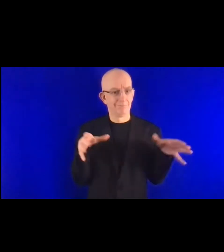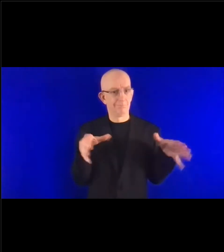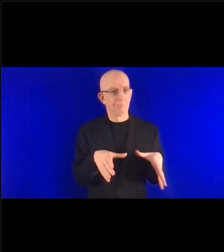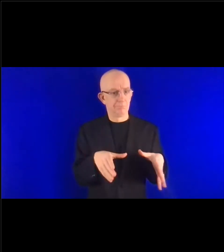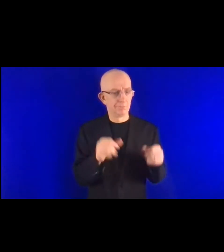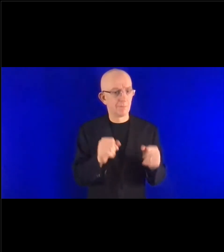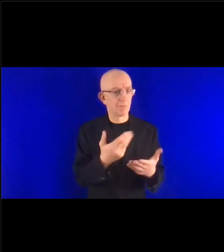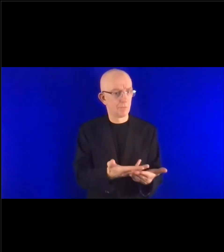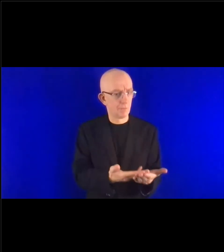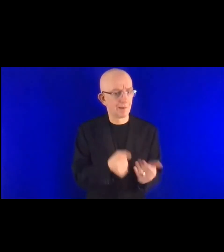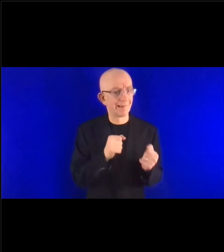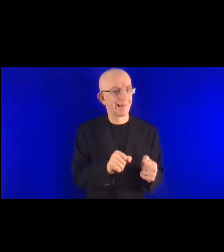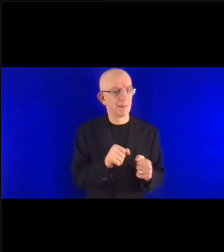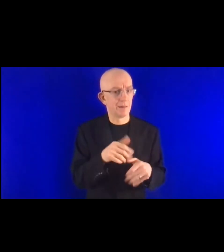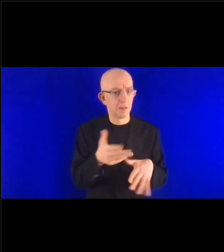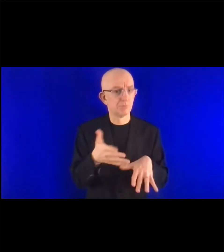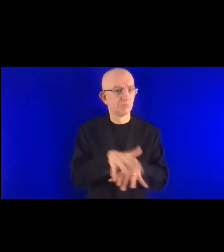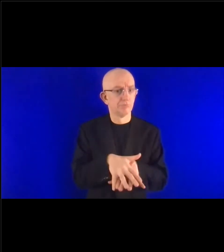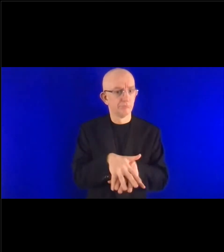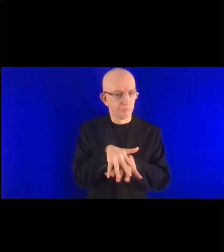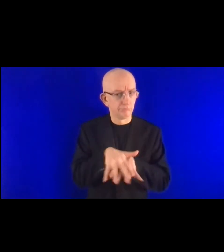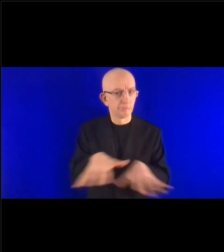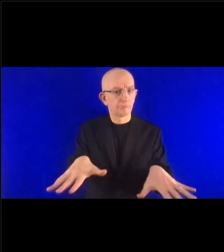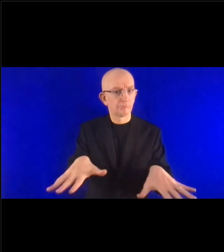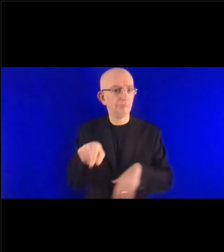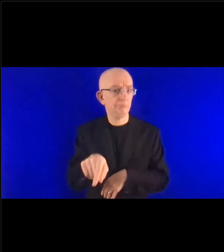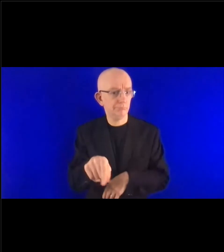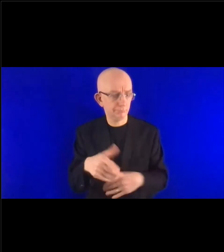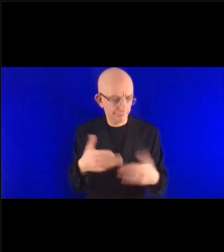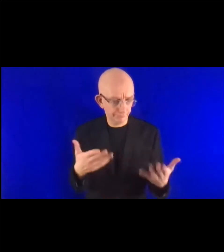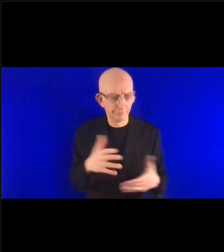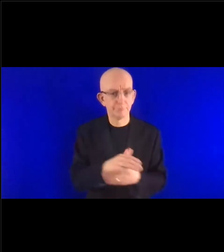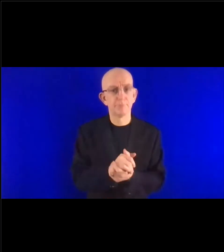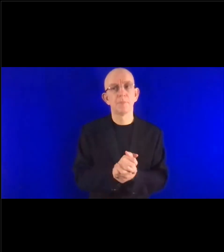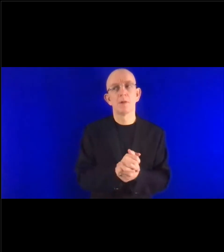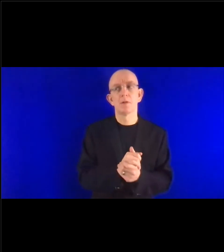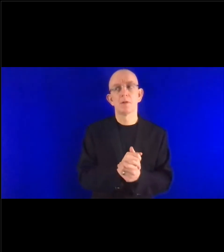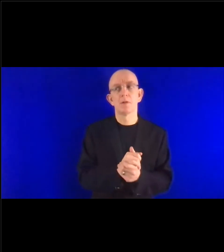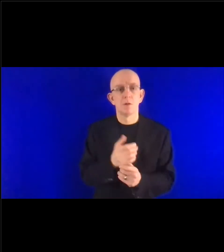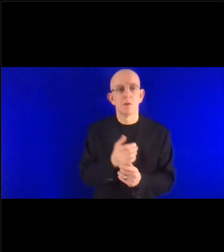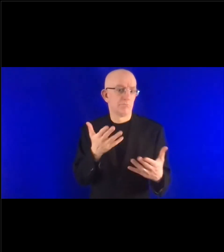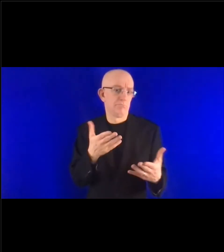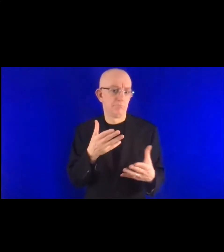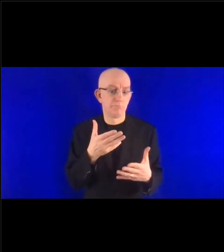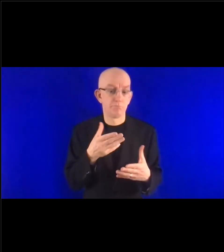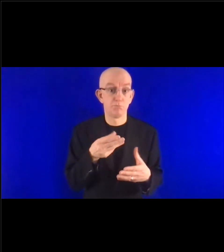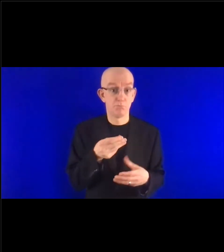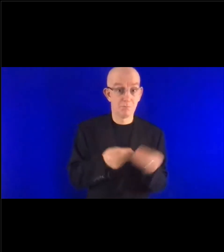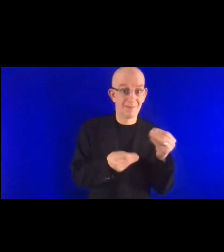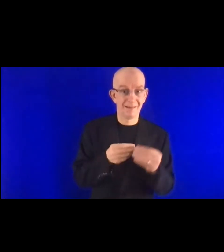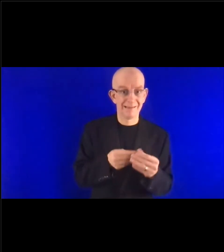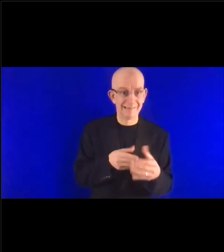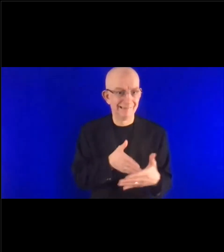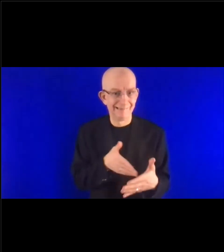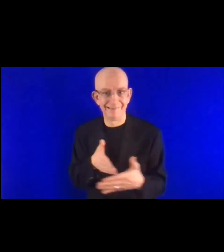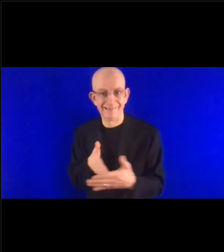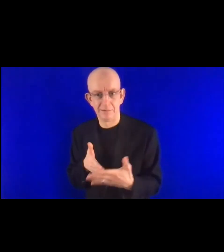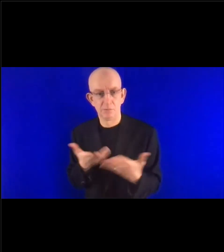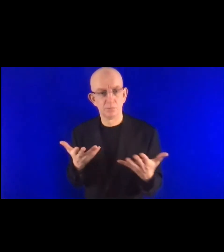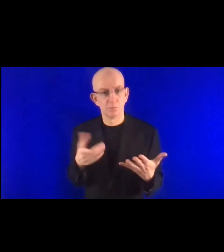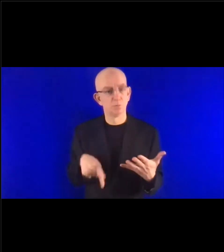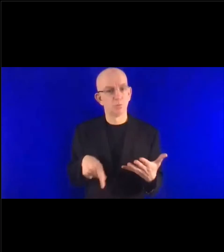challenges, that we have a challenge that ownership, government don't take ownership